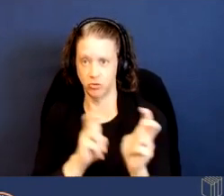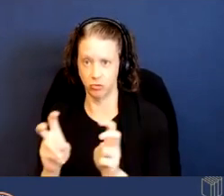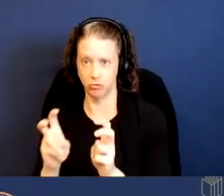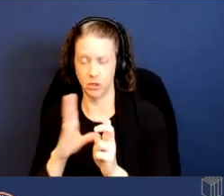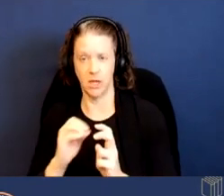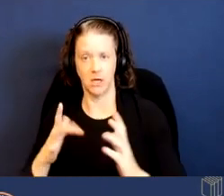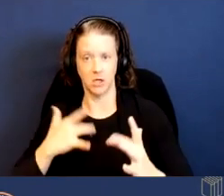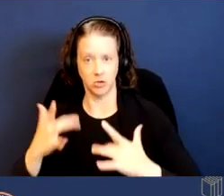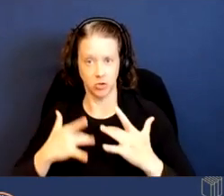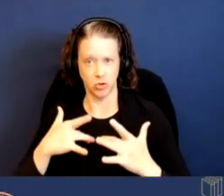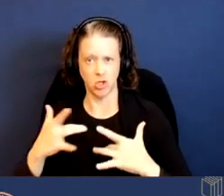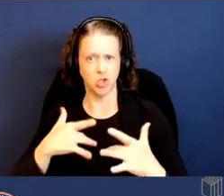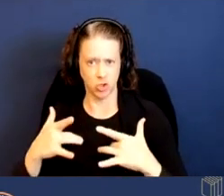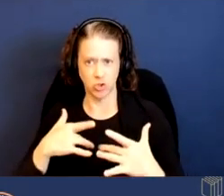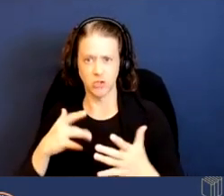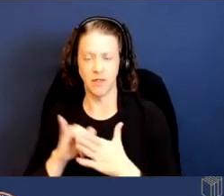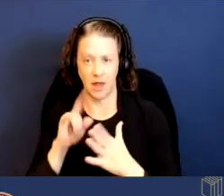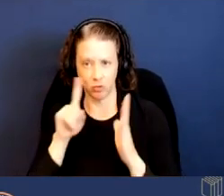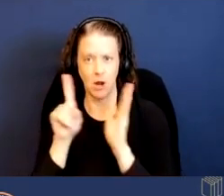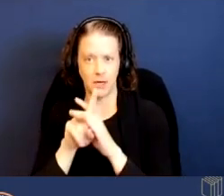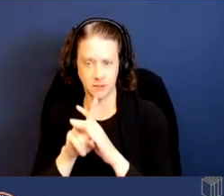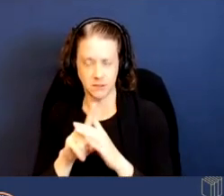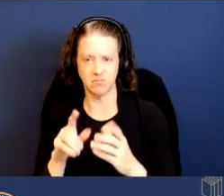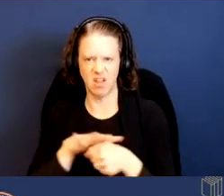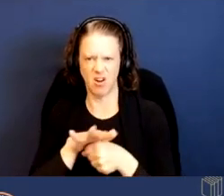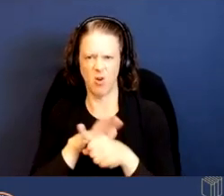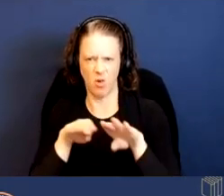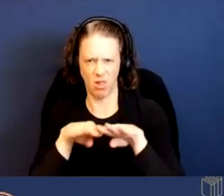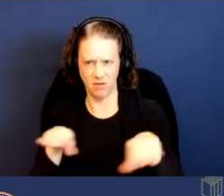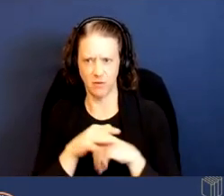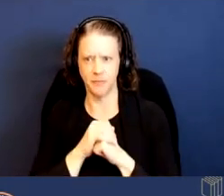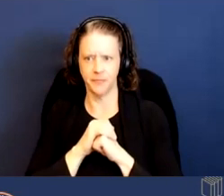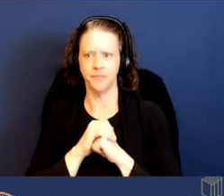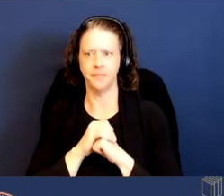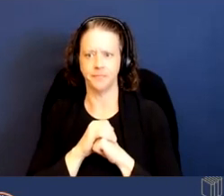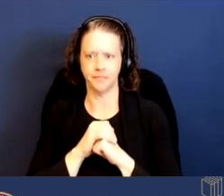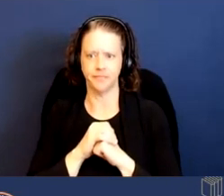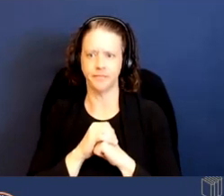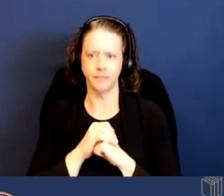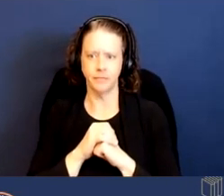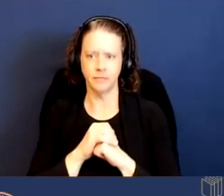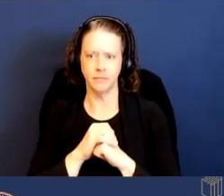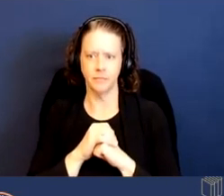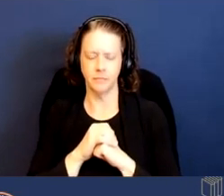that arise at a local level, right? So that